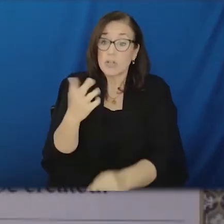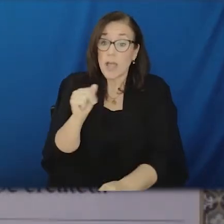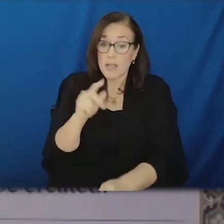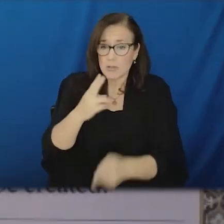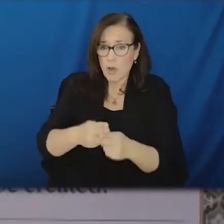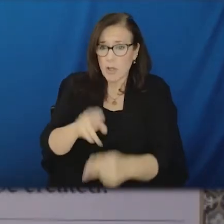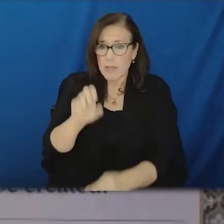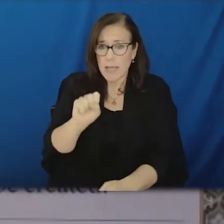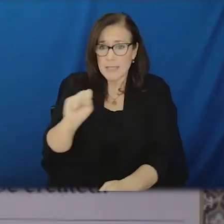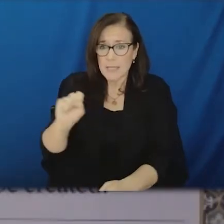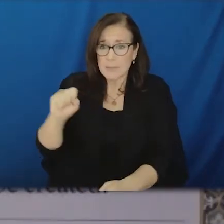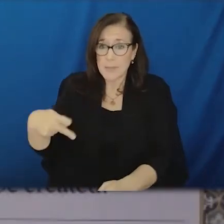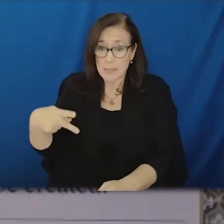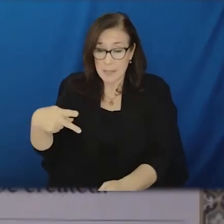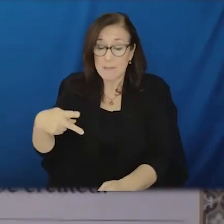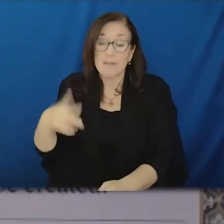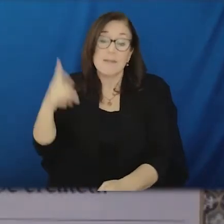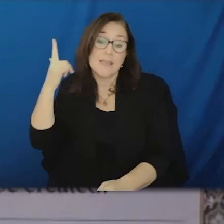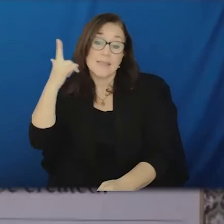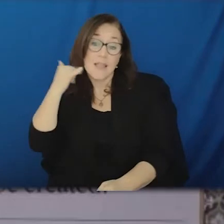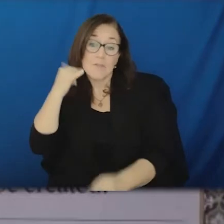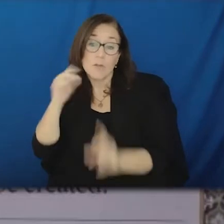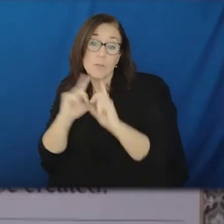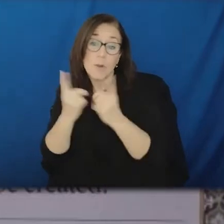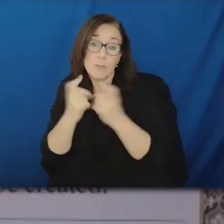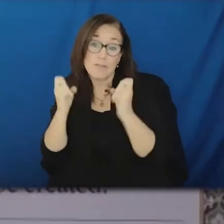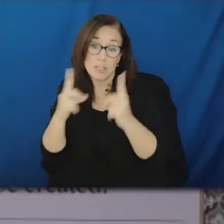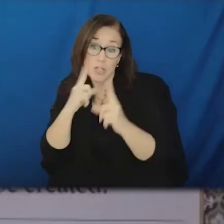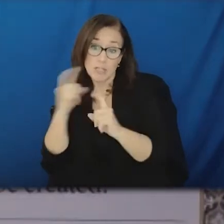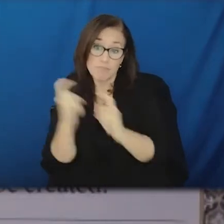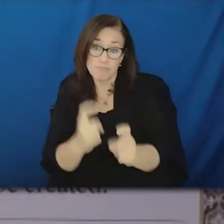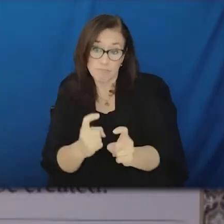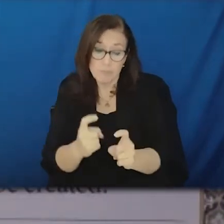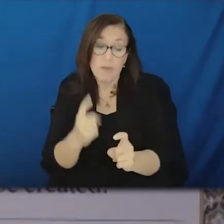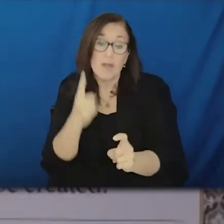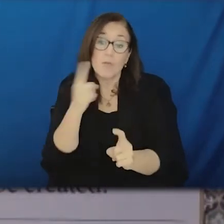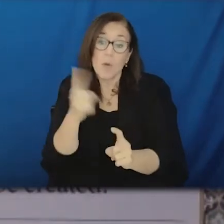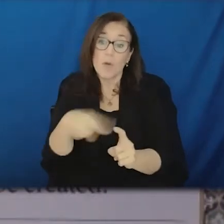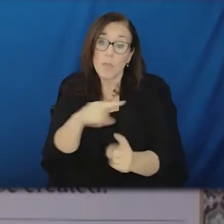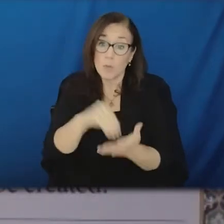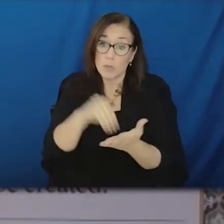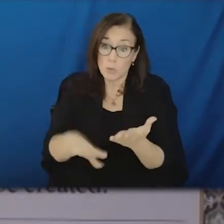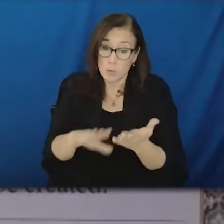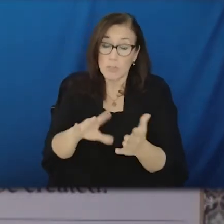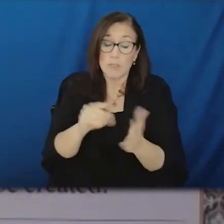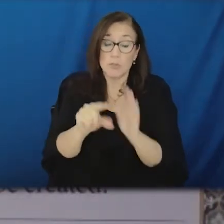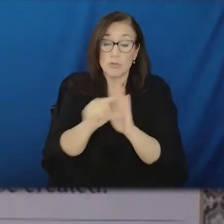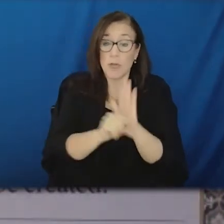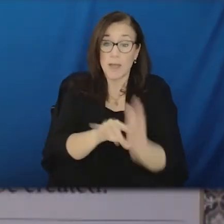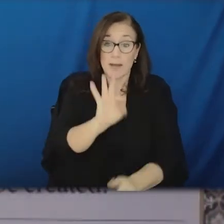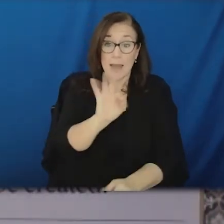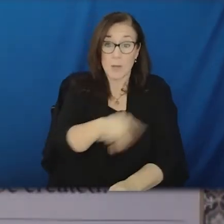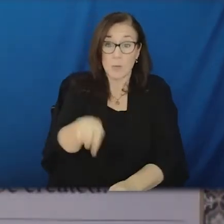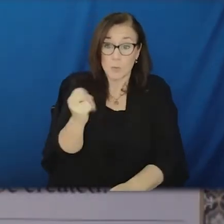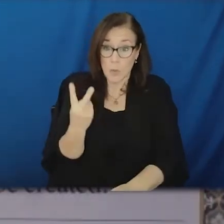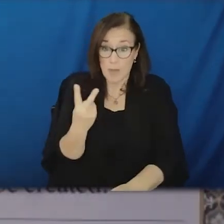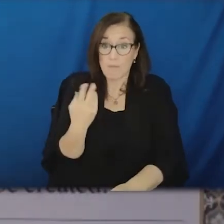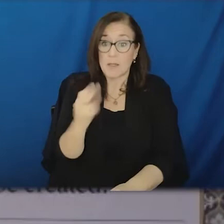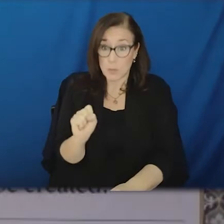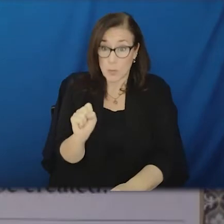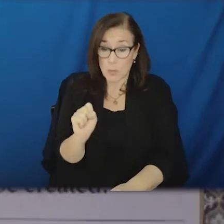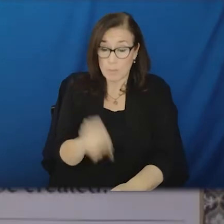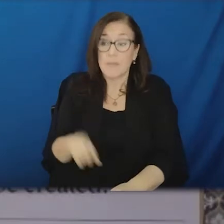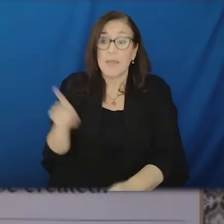SSP, by the California Department of Education for our students in grades 9 through 12. When the state released this